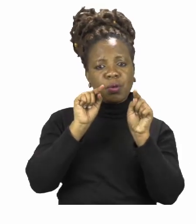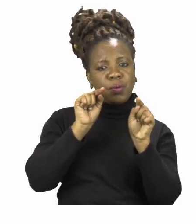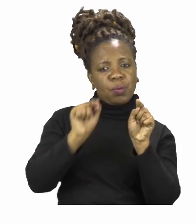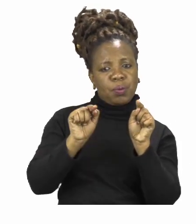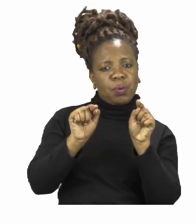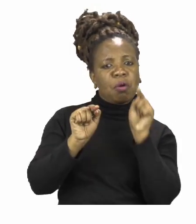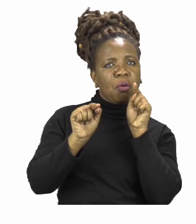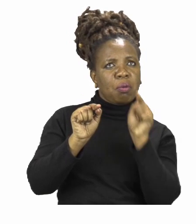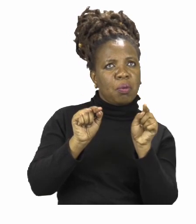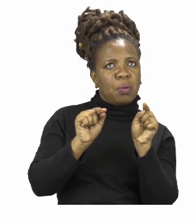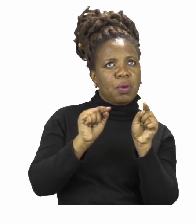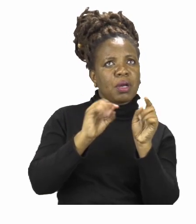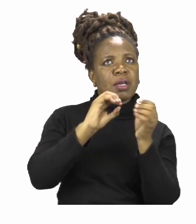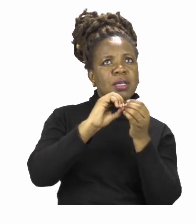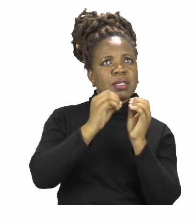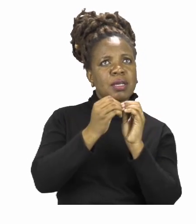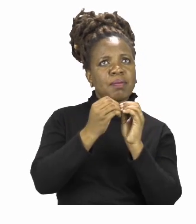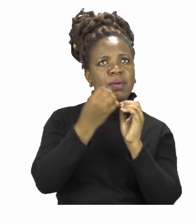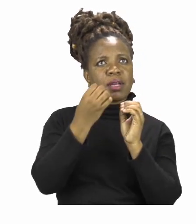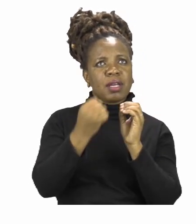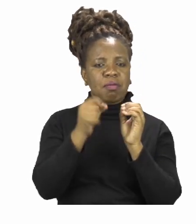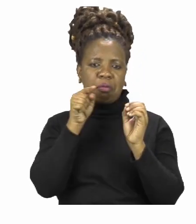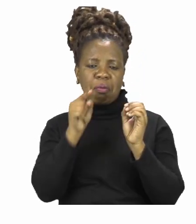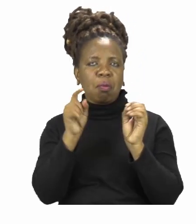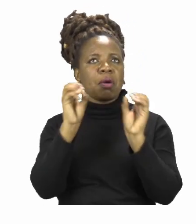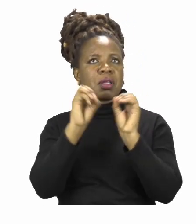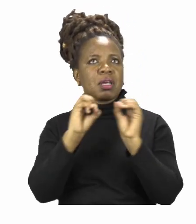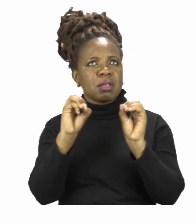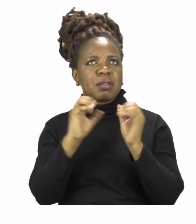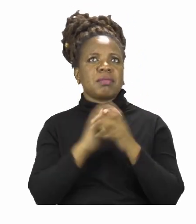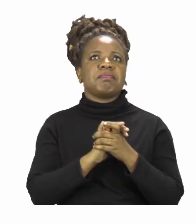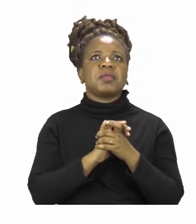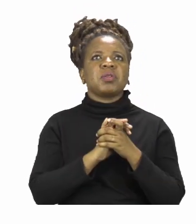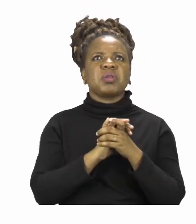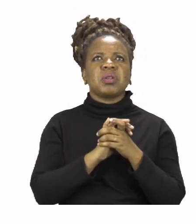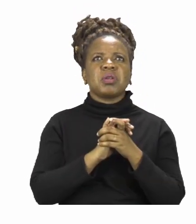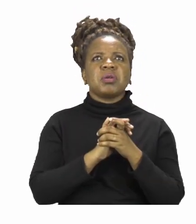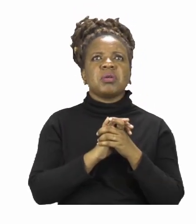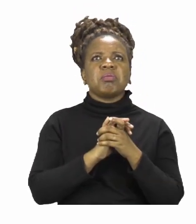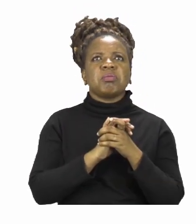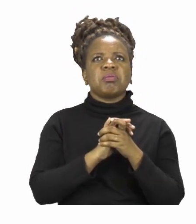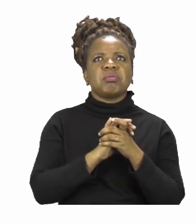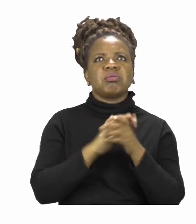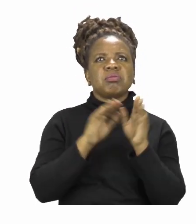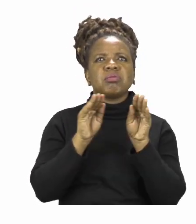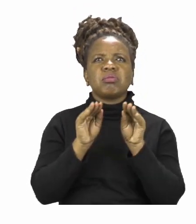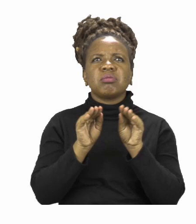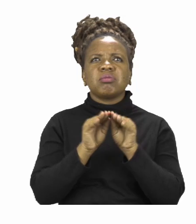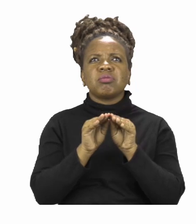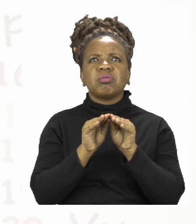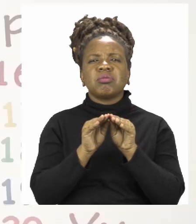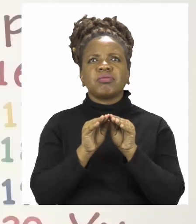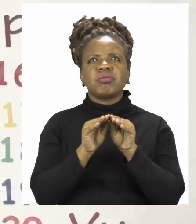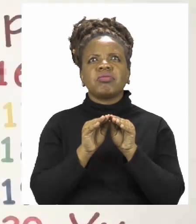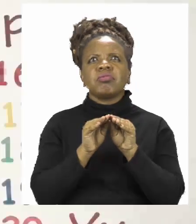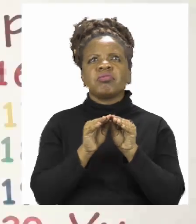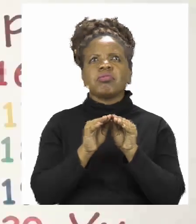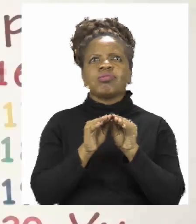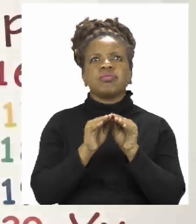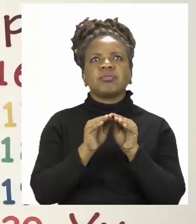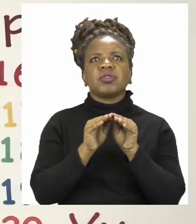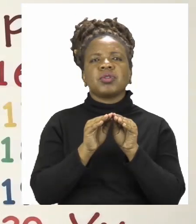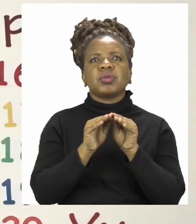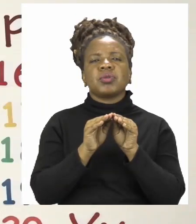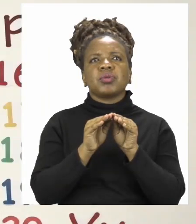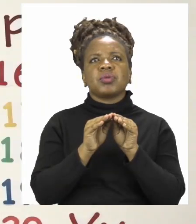and 17 as one of our numbers. So let us take a look at the board. To get our